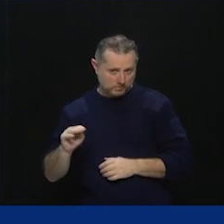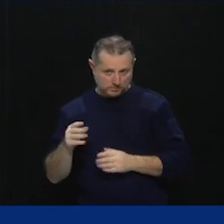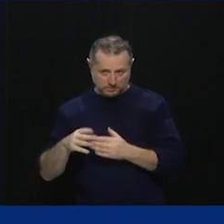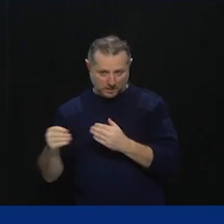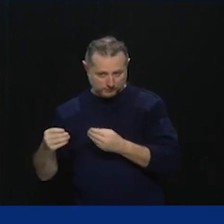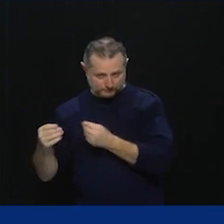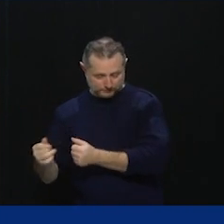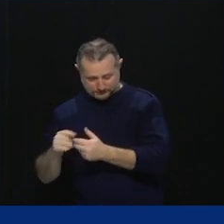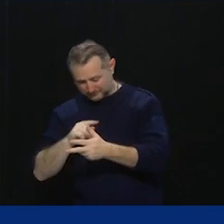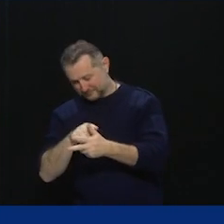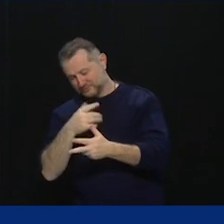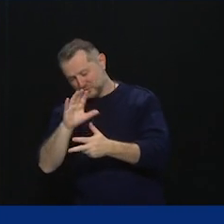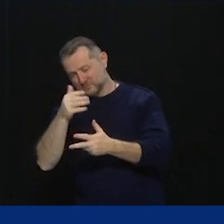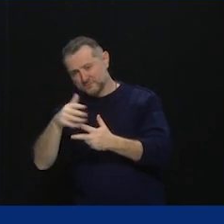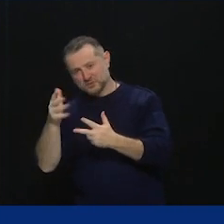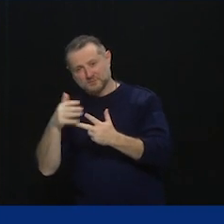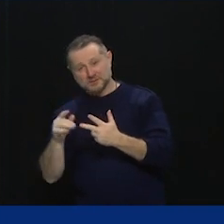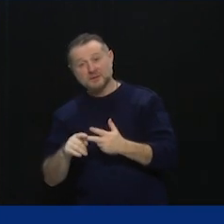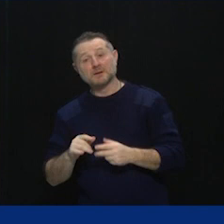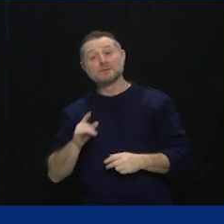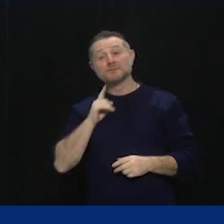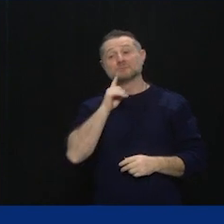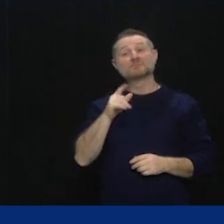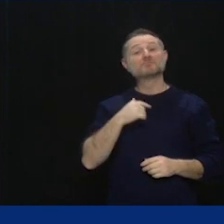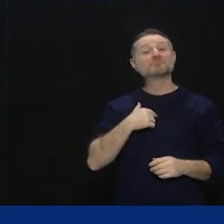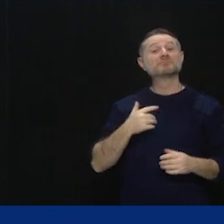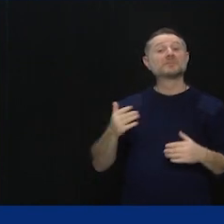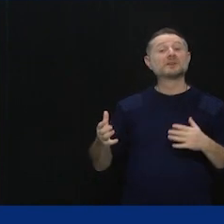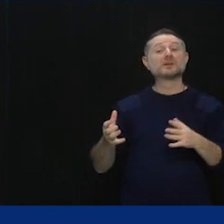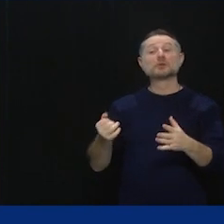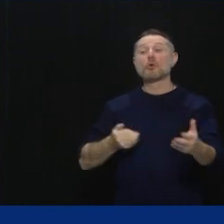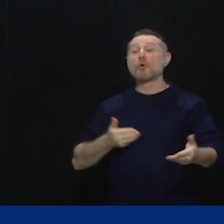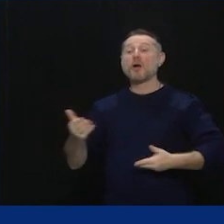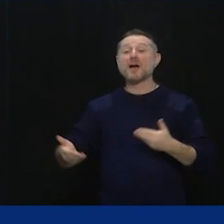It'll create over 10,000 jobs. The ripple